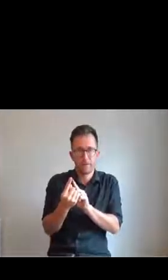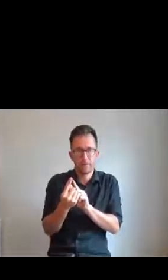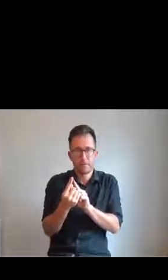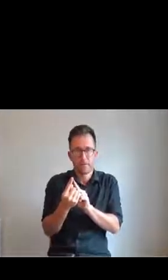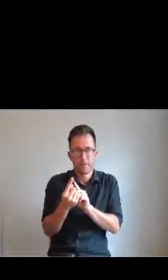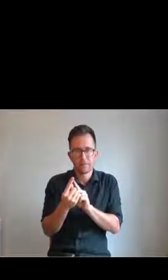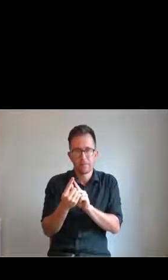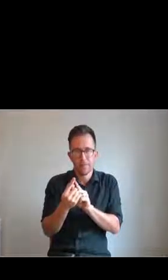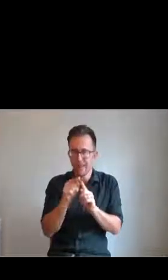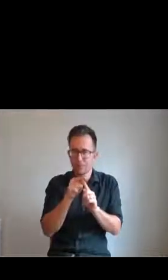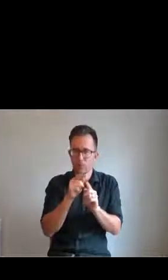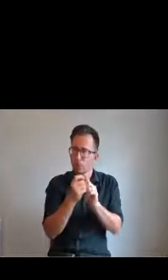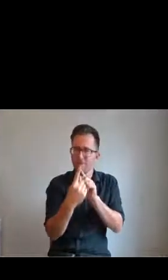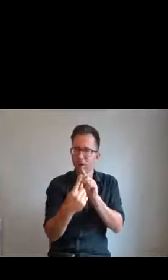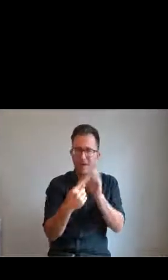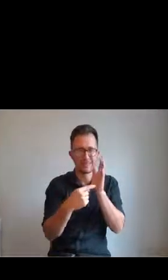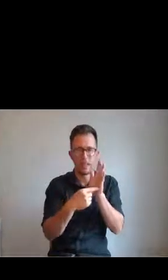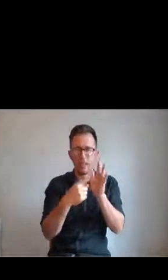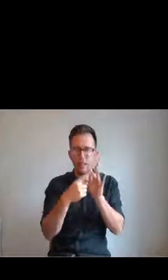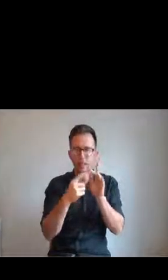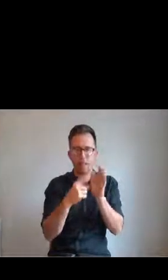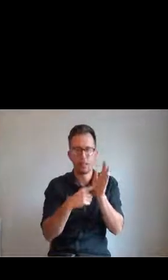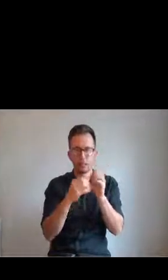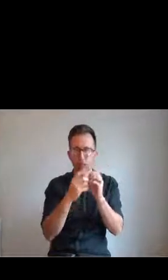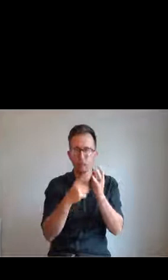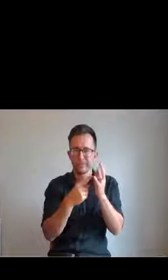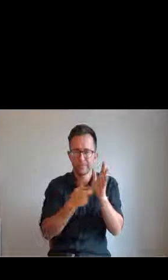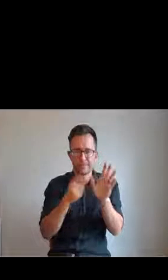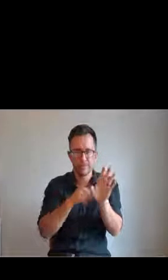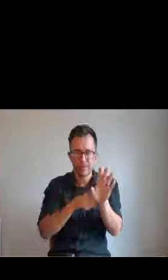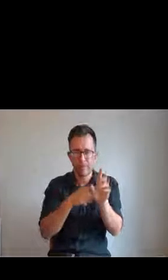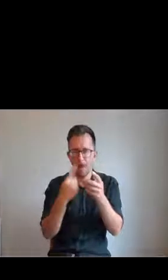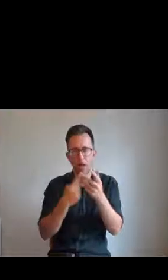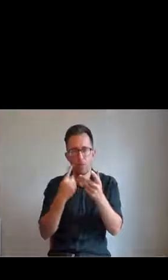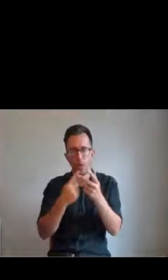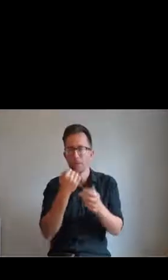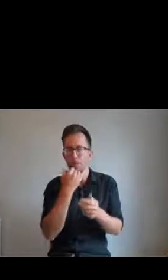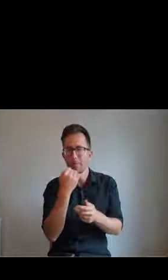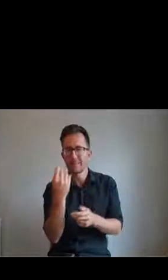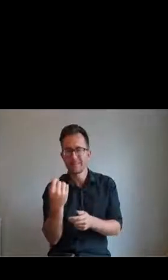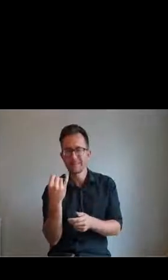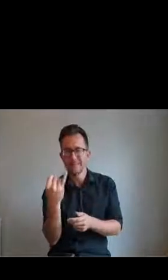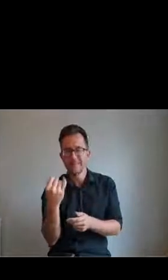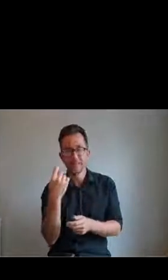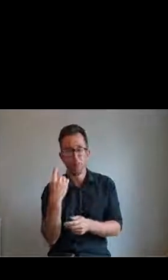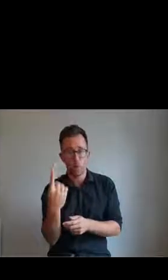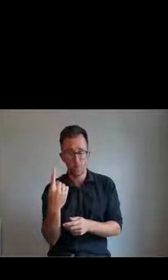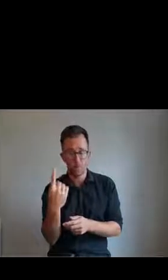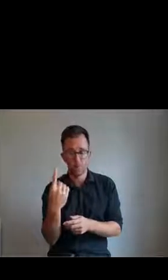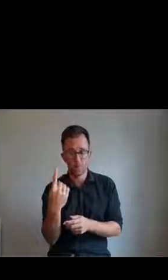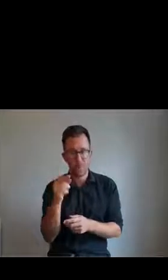to East Tilbury, is footpath 61. The footpath 61 has been